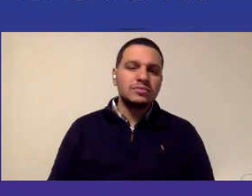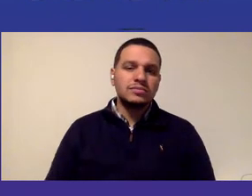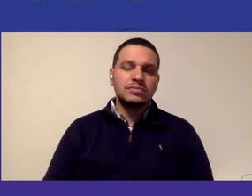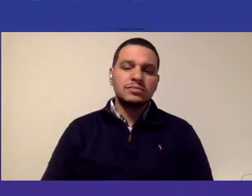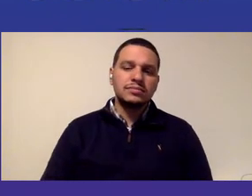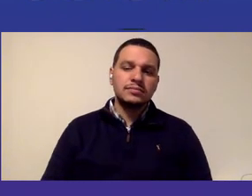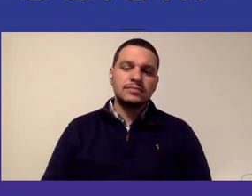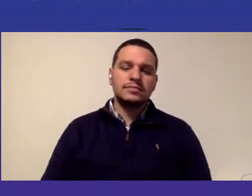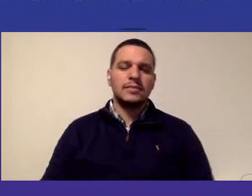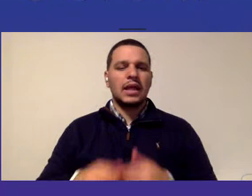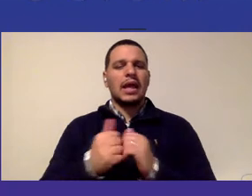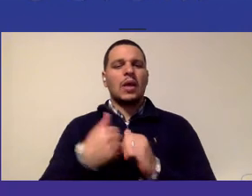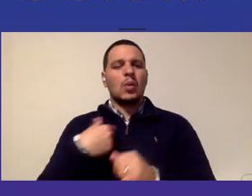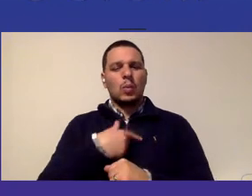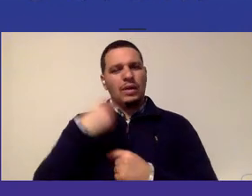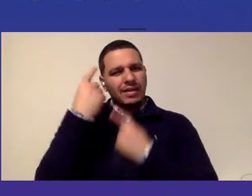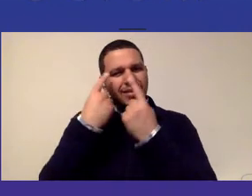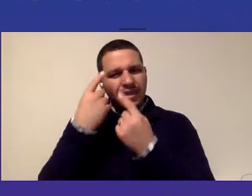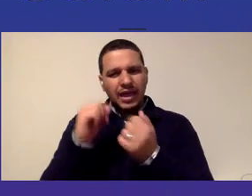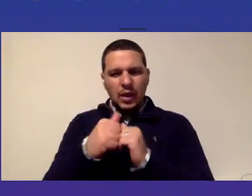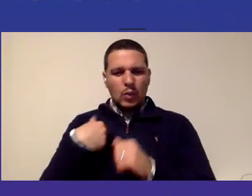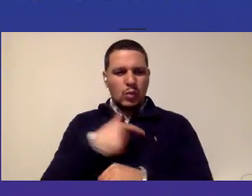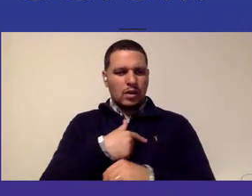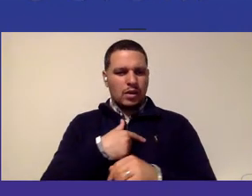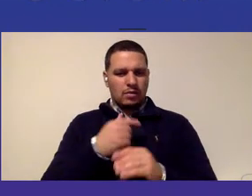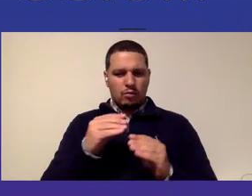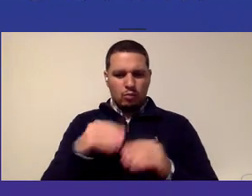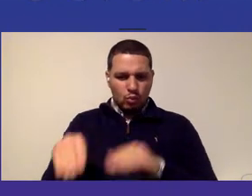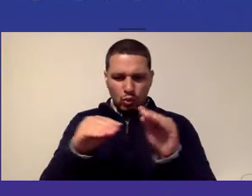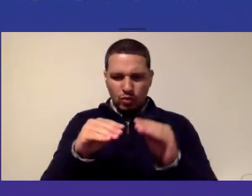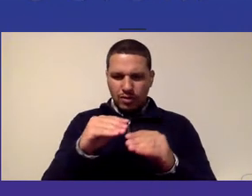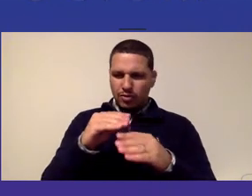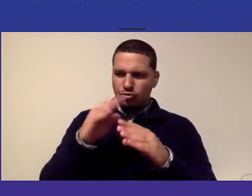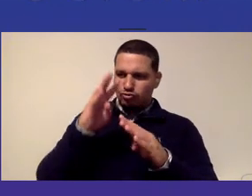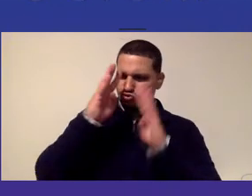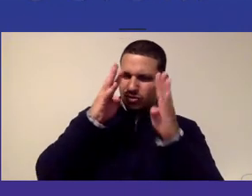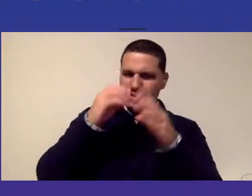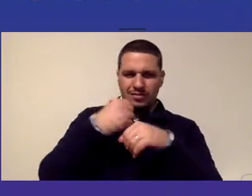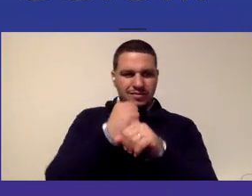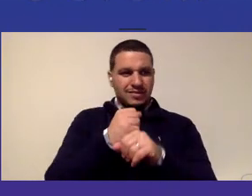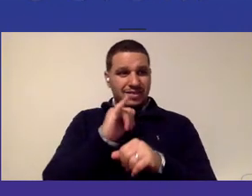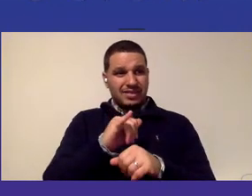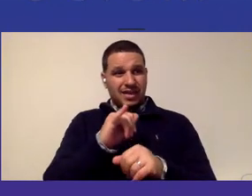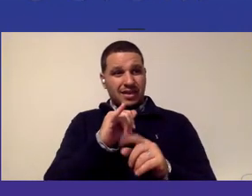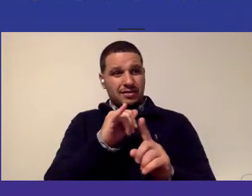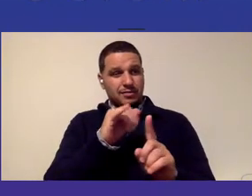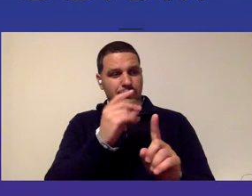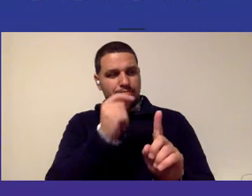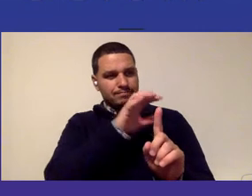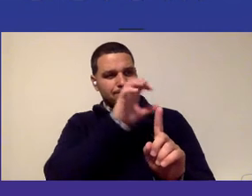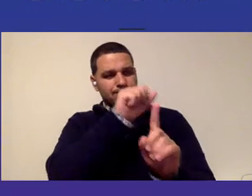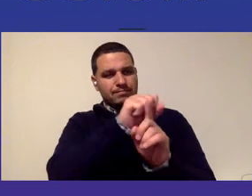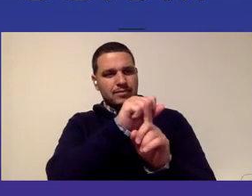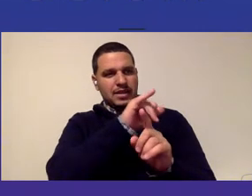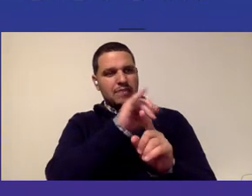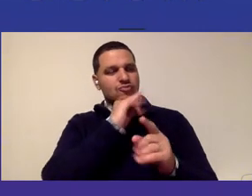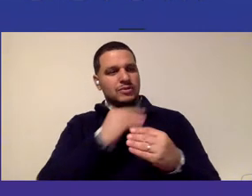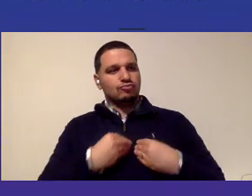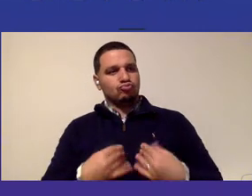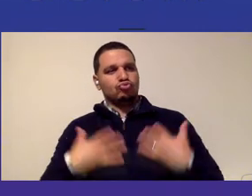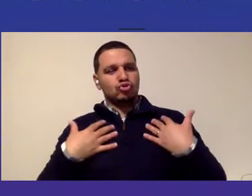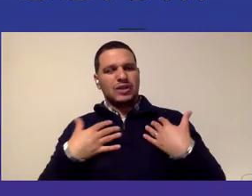How do we think and move and create with these snapshots of embodied inspiration? How do we center